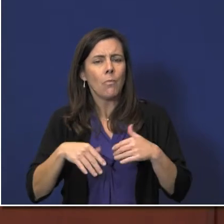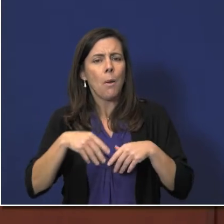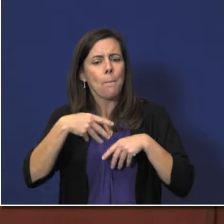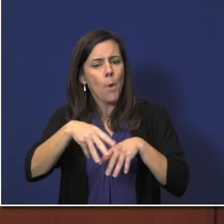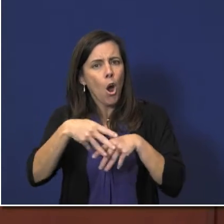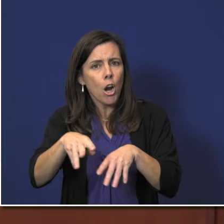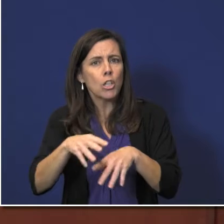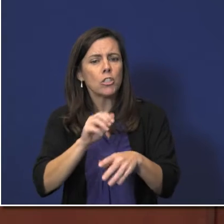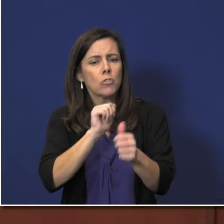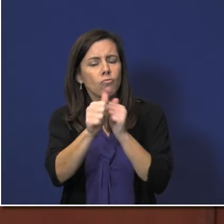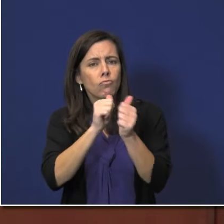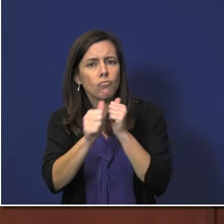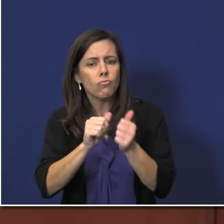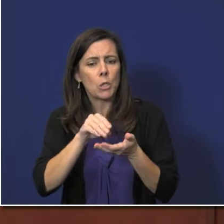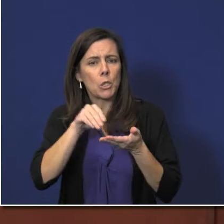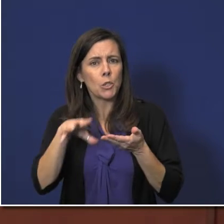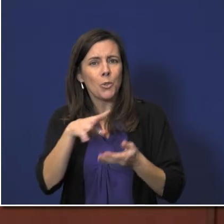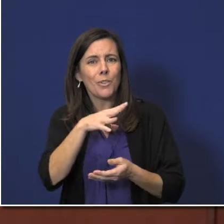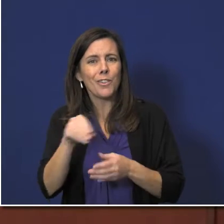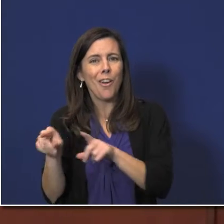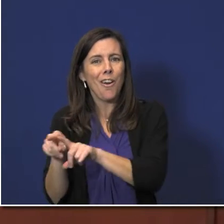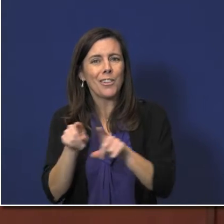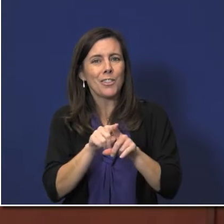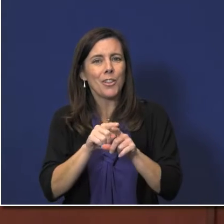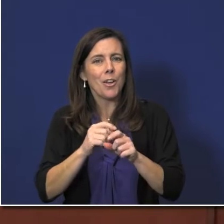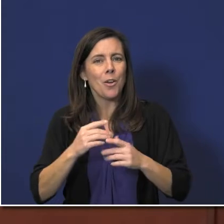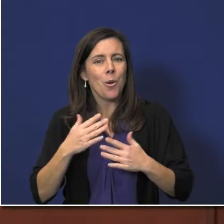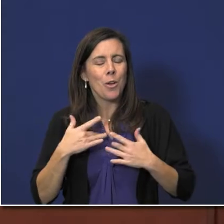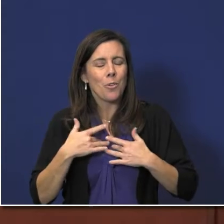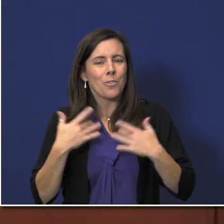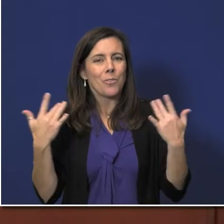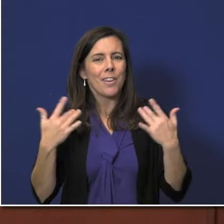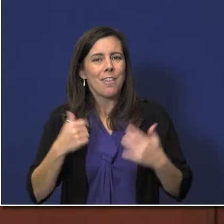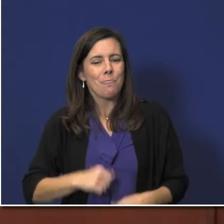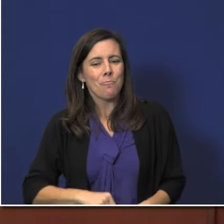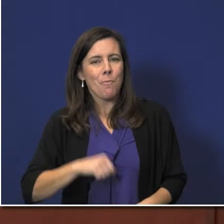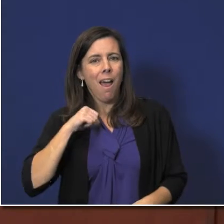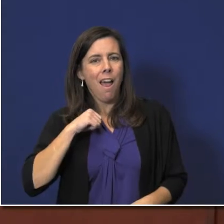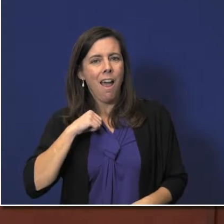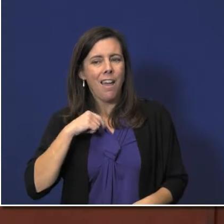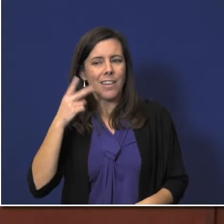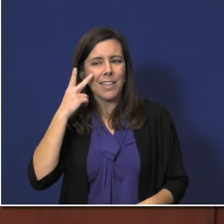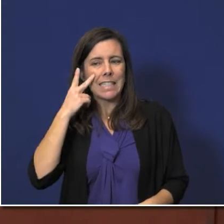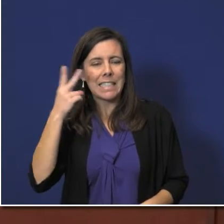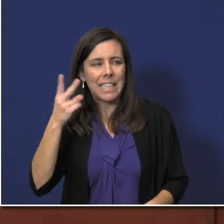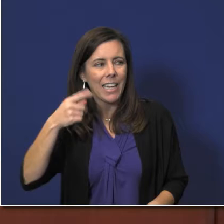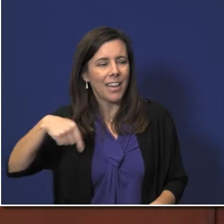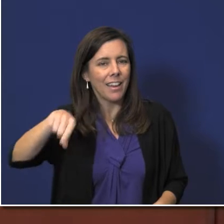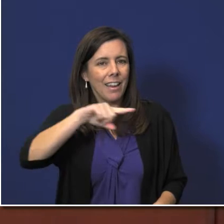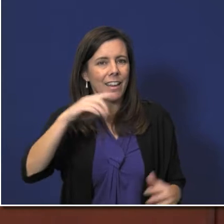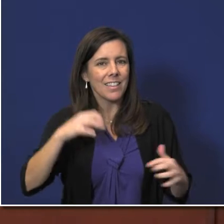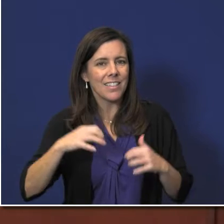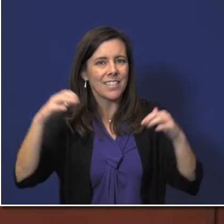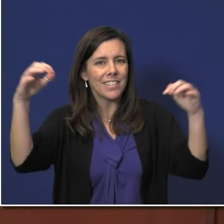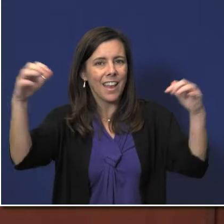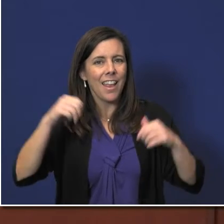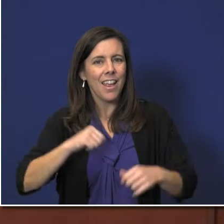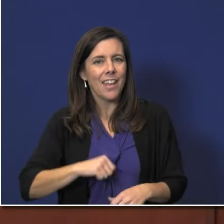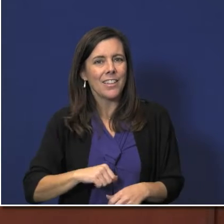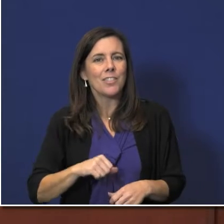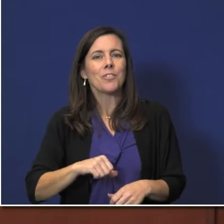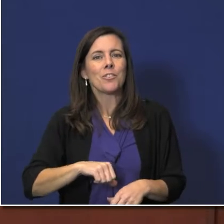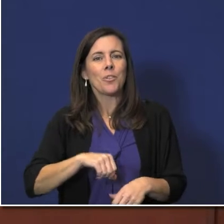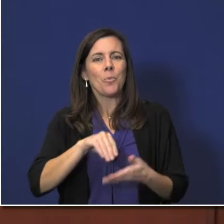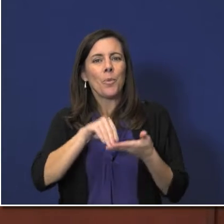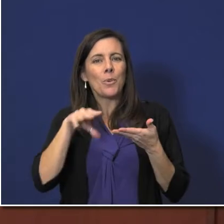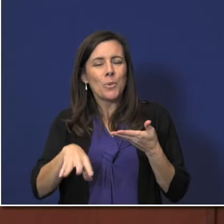but also the joy and pride evidenced by parents and others in the stands and the obvious excitement of the students on